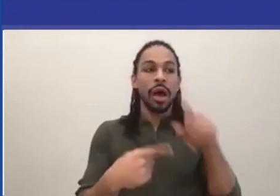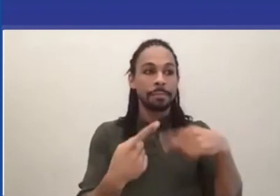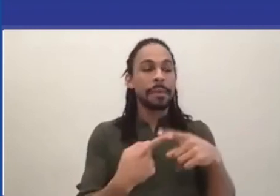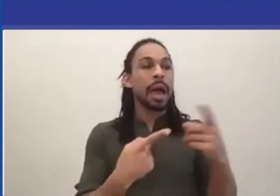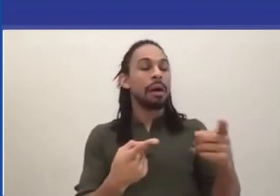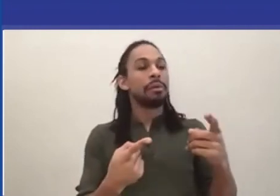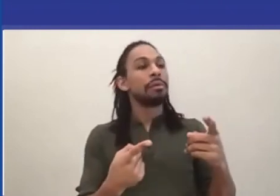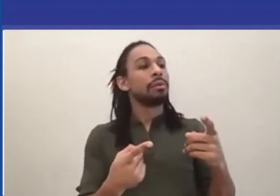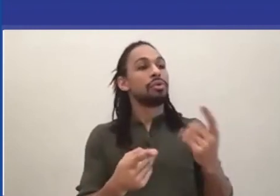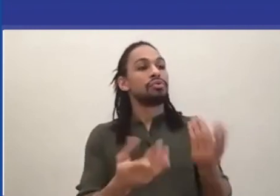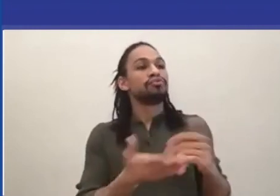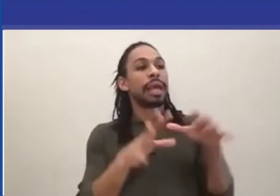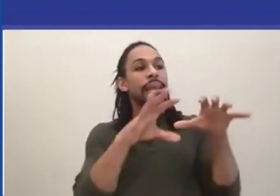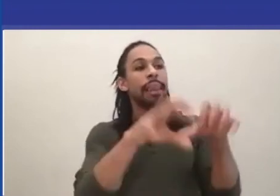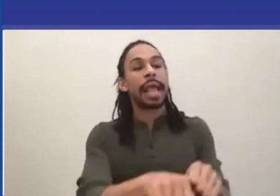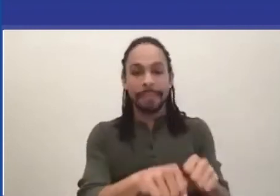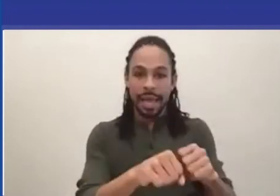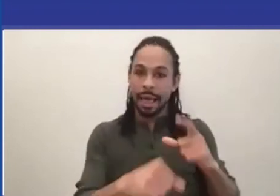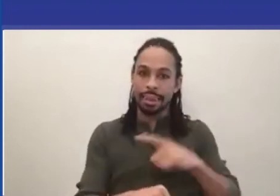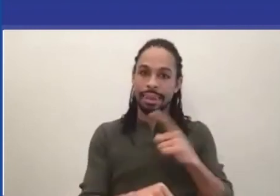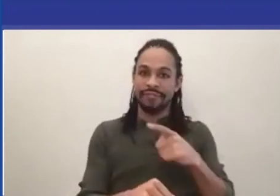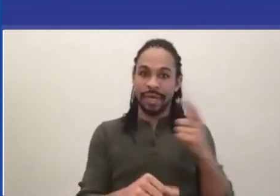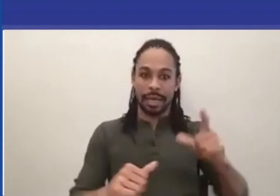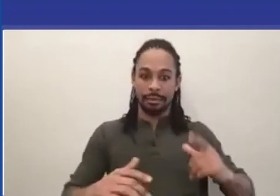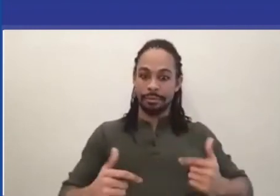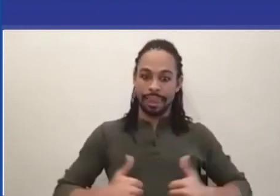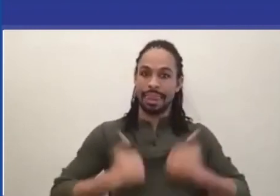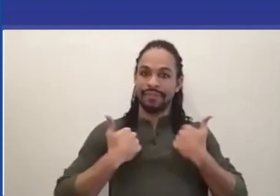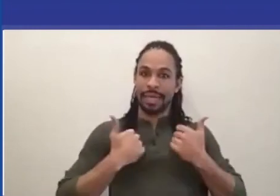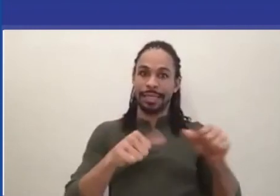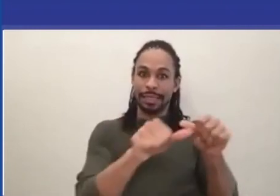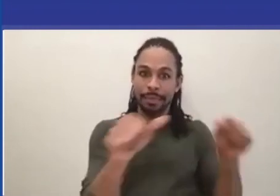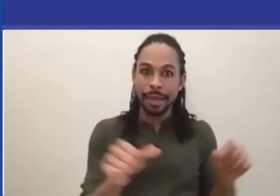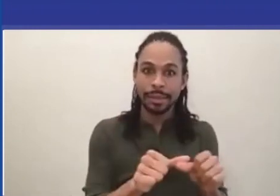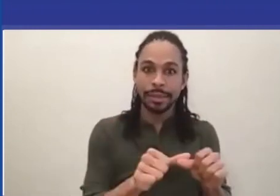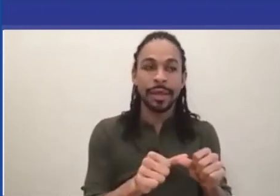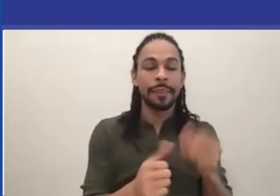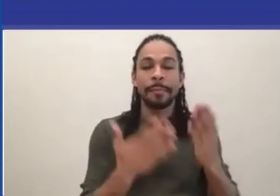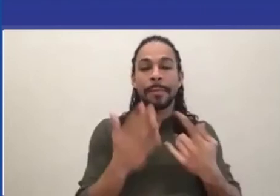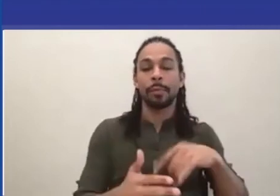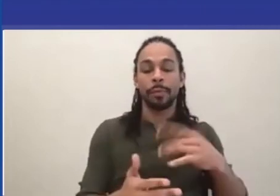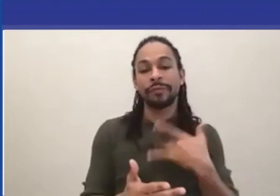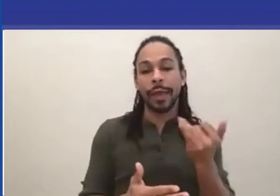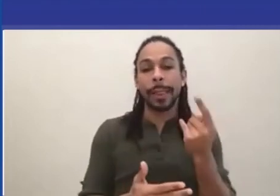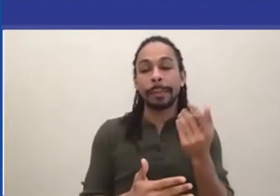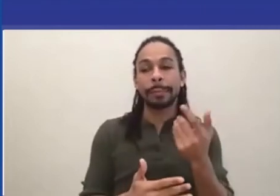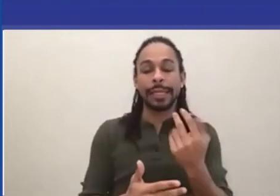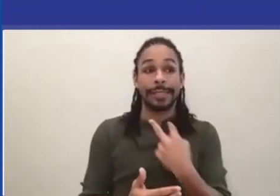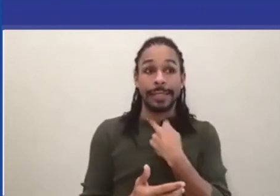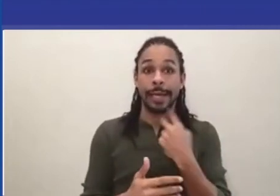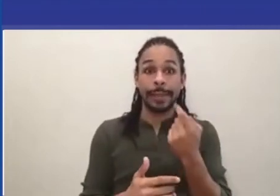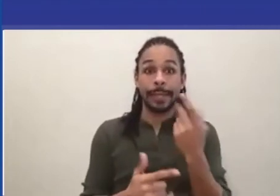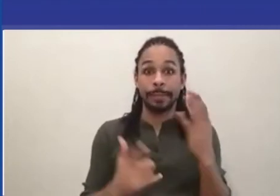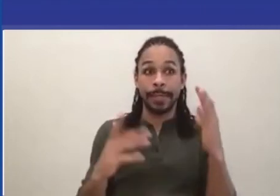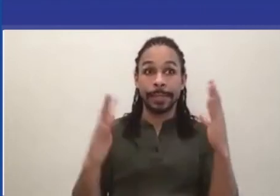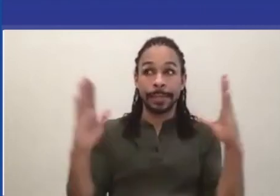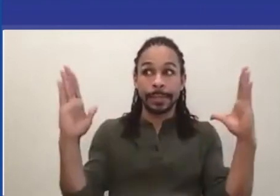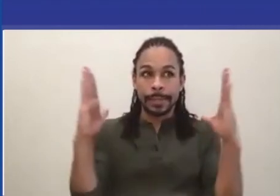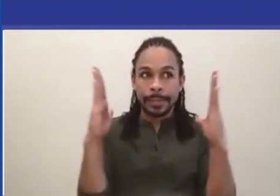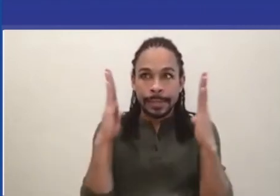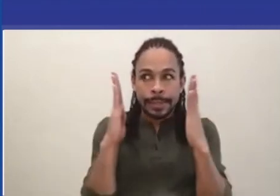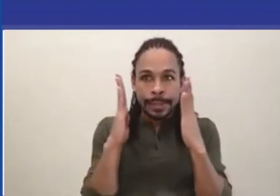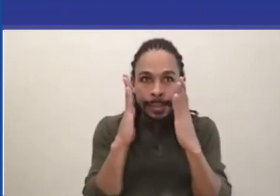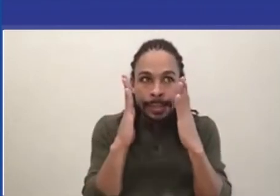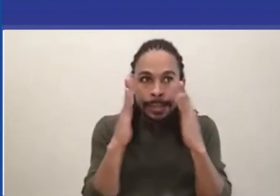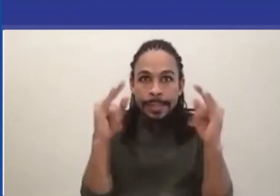we may be a little bit tired of right now, maybe because we've got cabin fever for a year, and so we're dying to get out of our homes. But there is